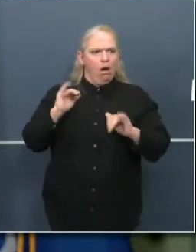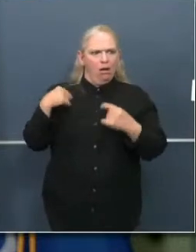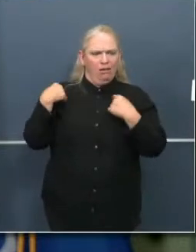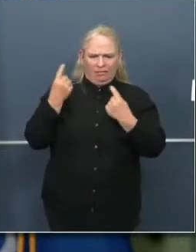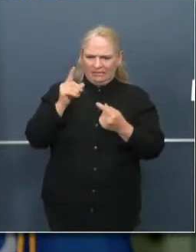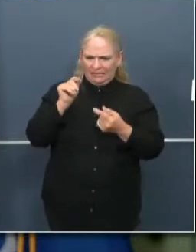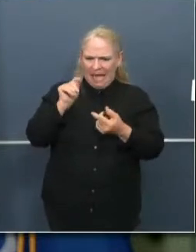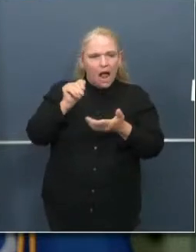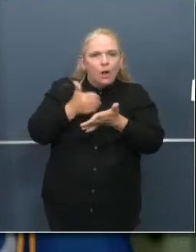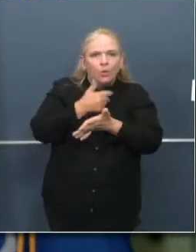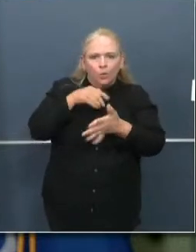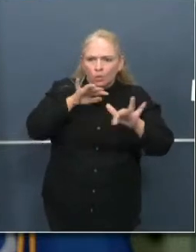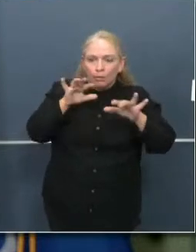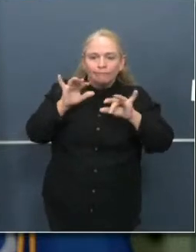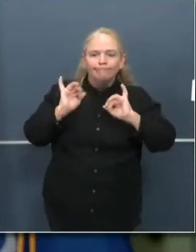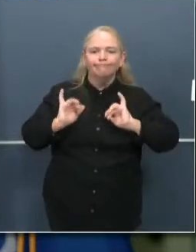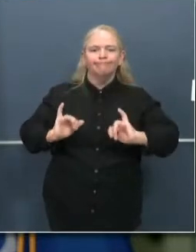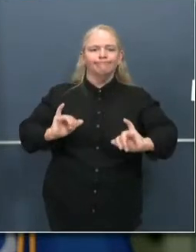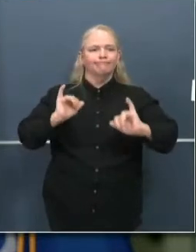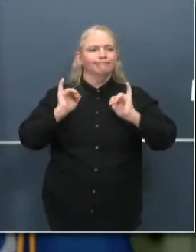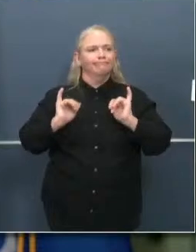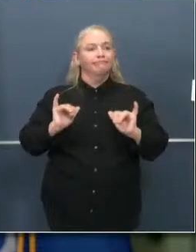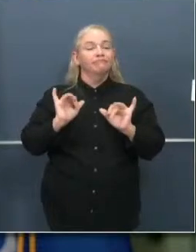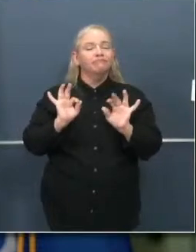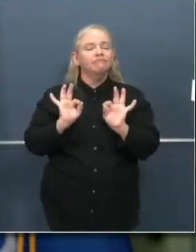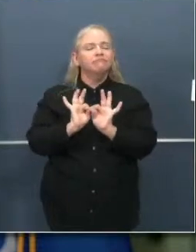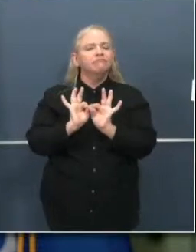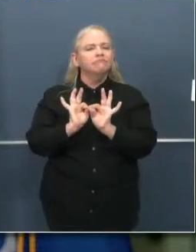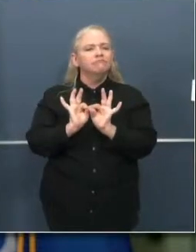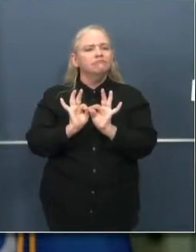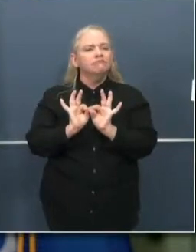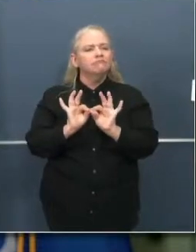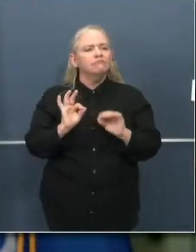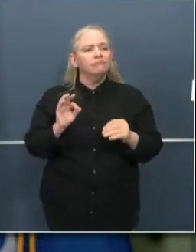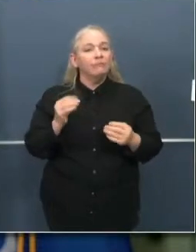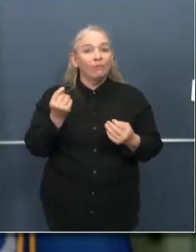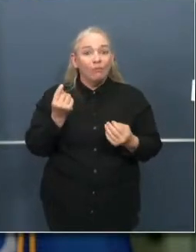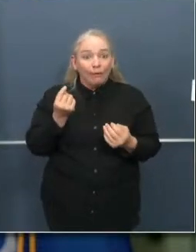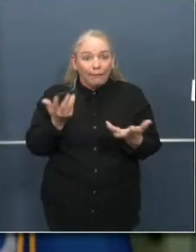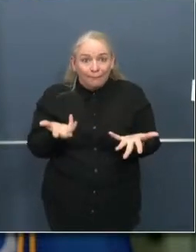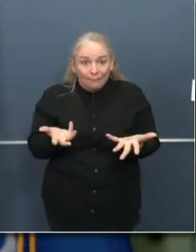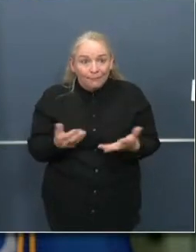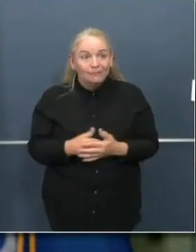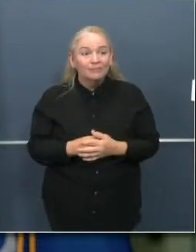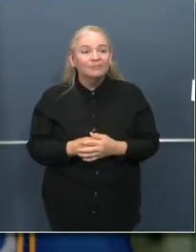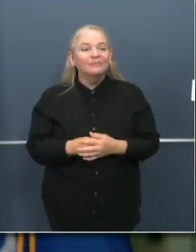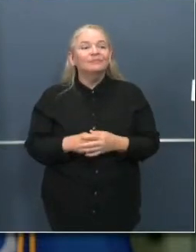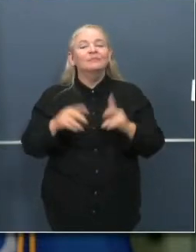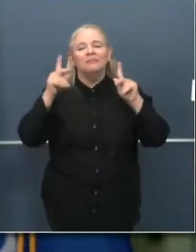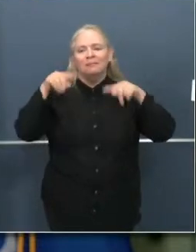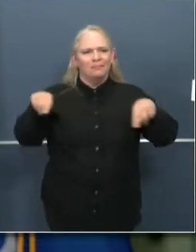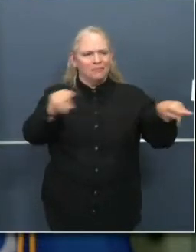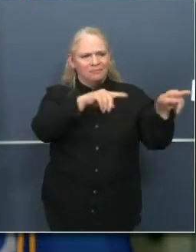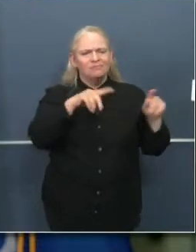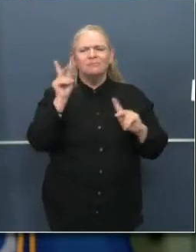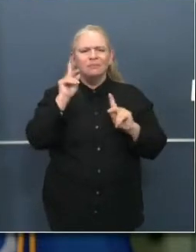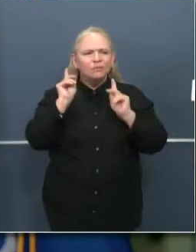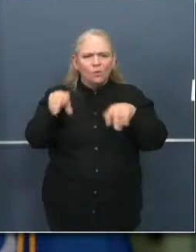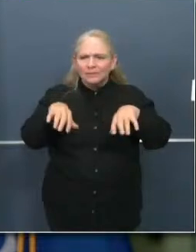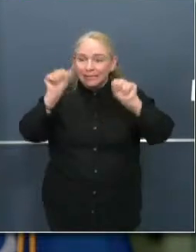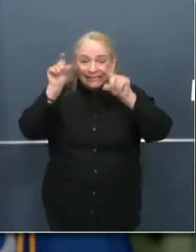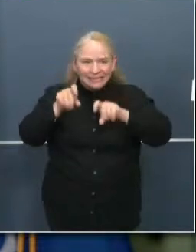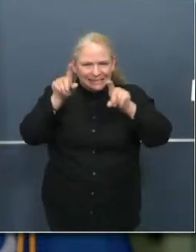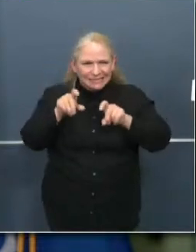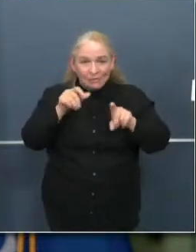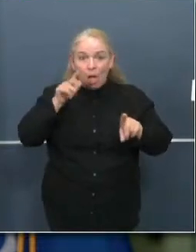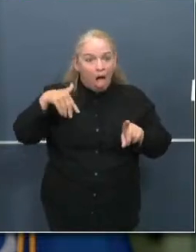tested positive is getting younger and younger. And so that cohort 18 to 34, 34 to 49-year-olds,